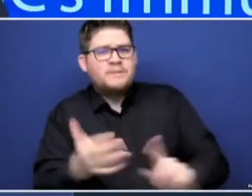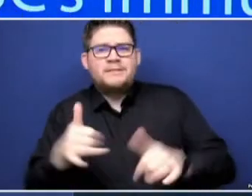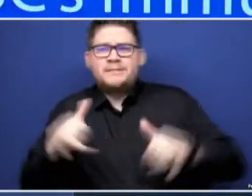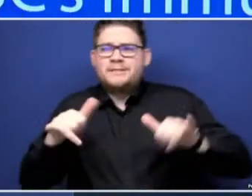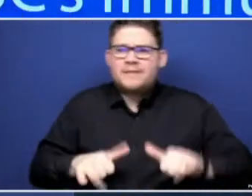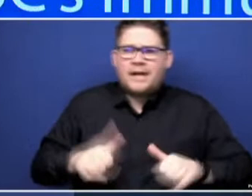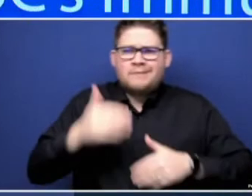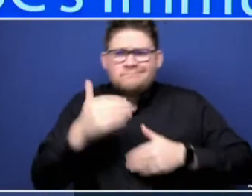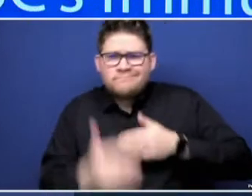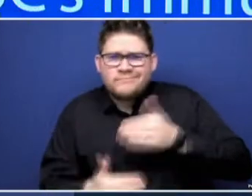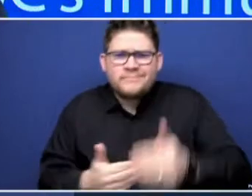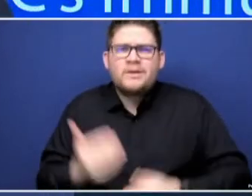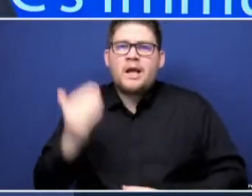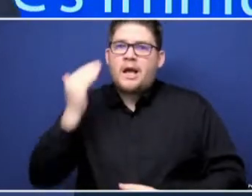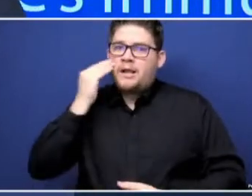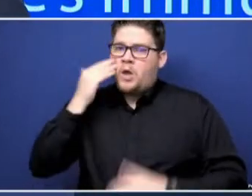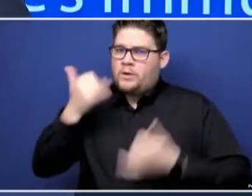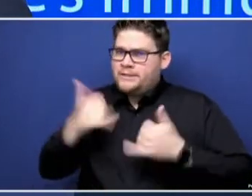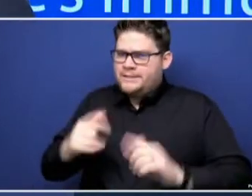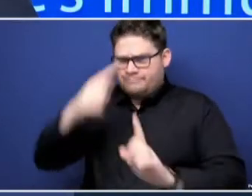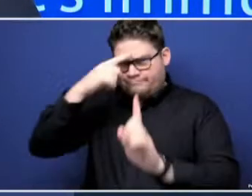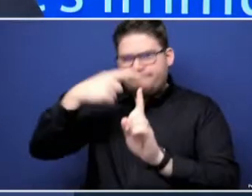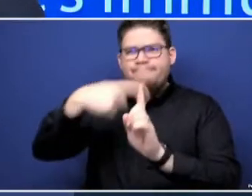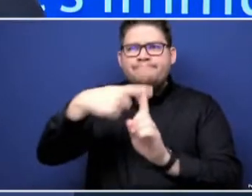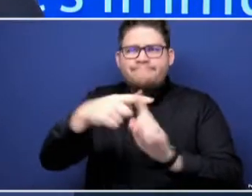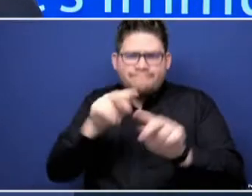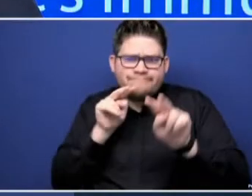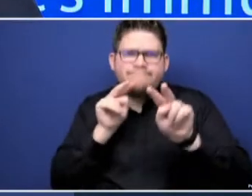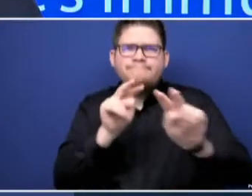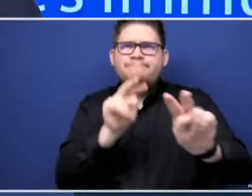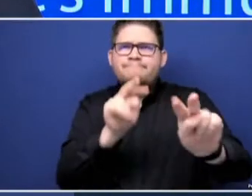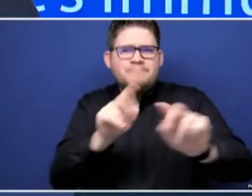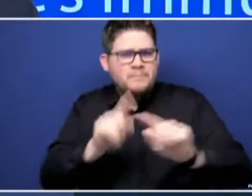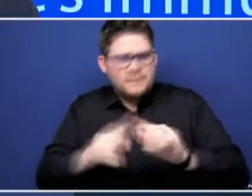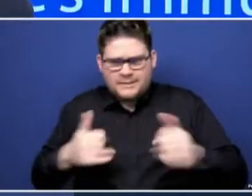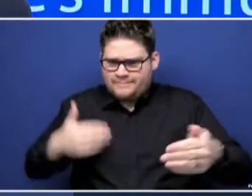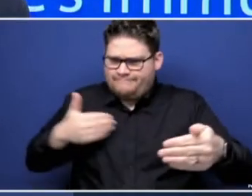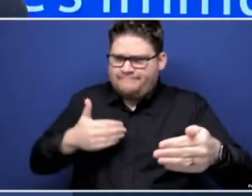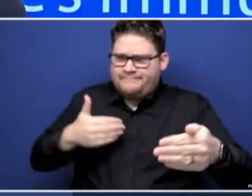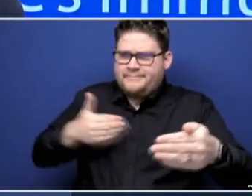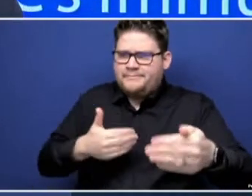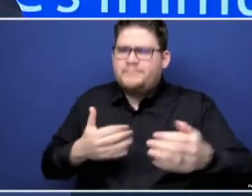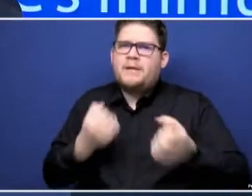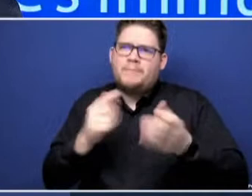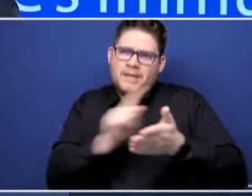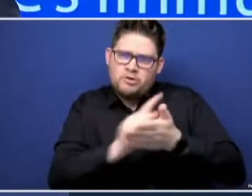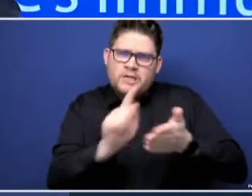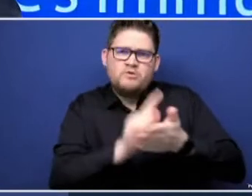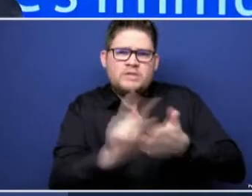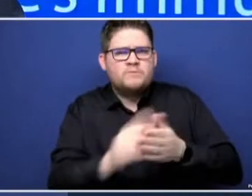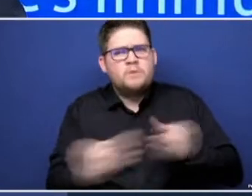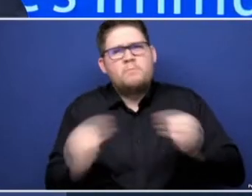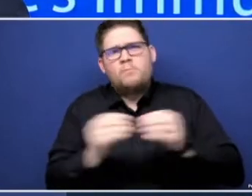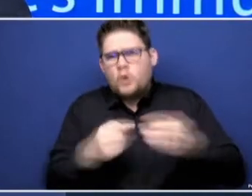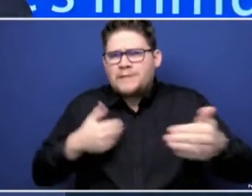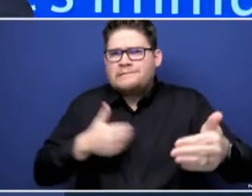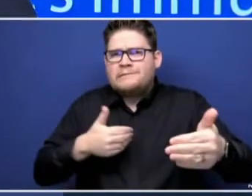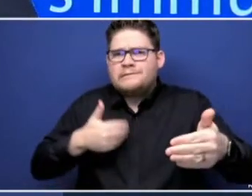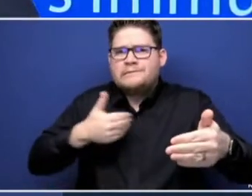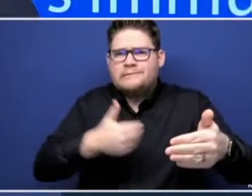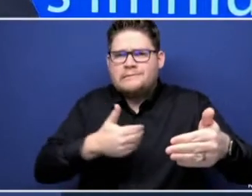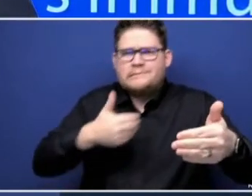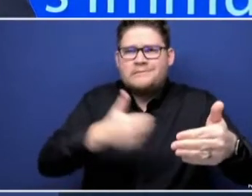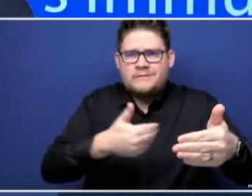doing non-clinical staff work within our immunization centers. And Dr. Ballem will talk about some of those details in a